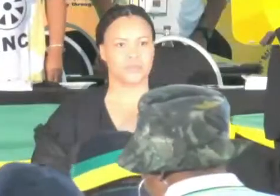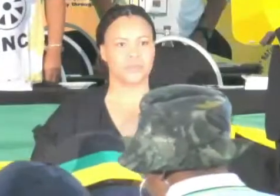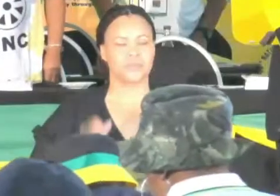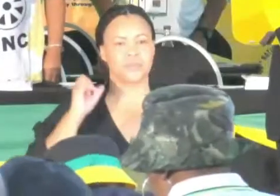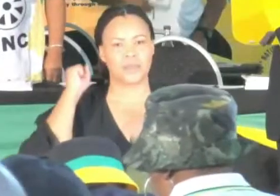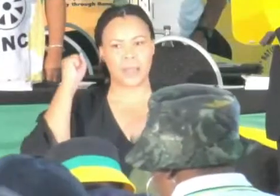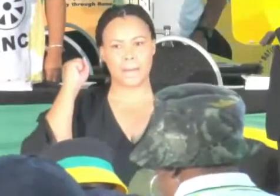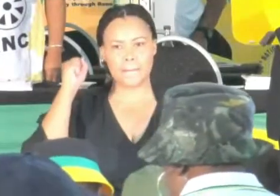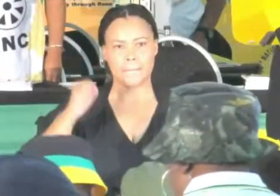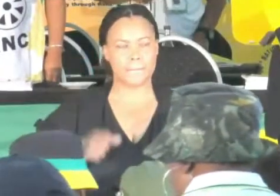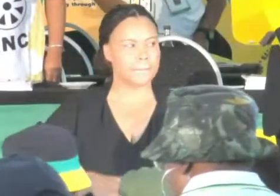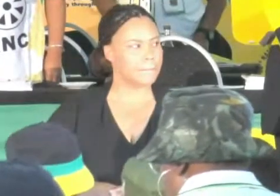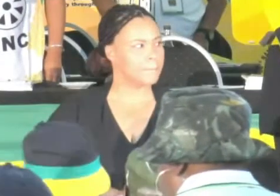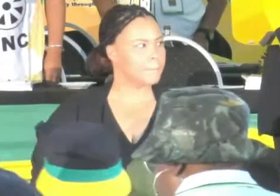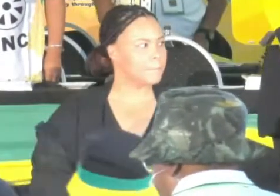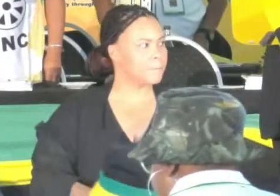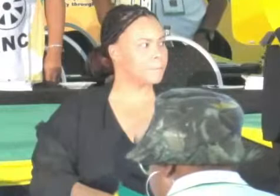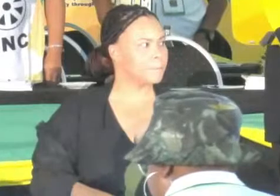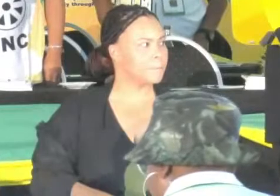Amanda,